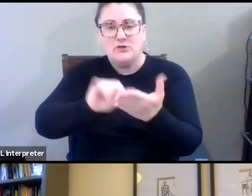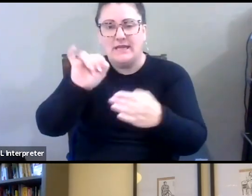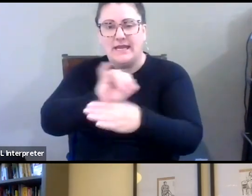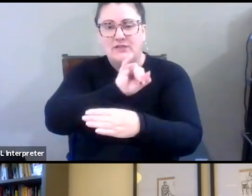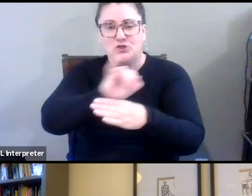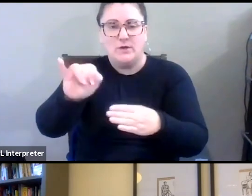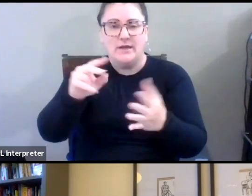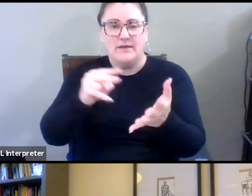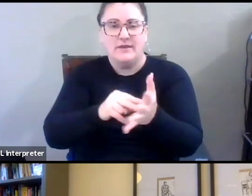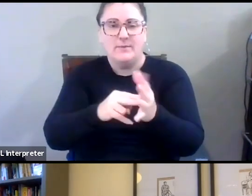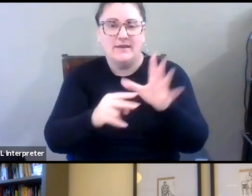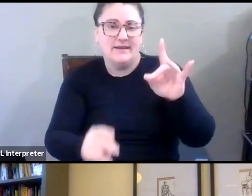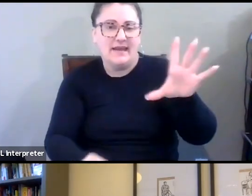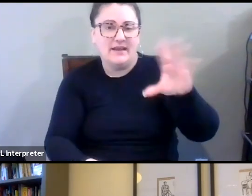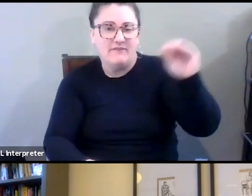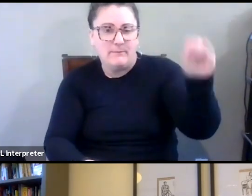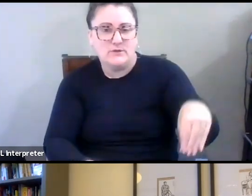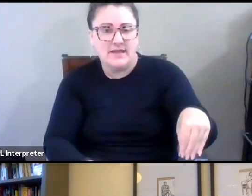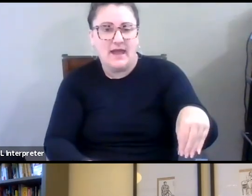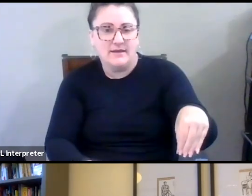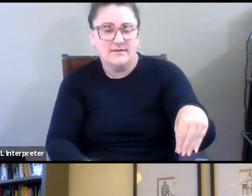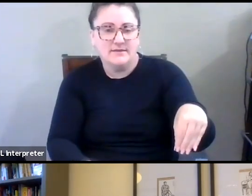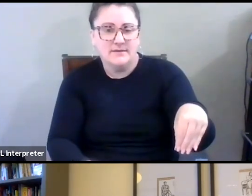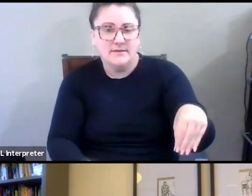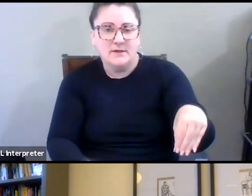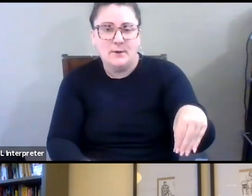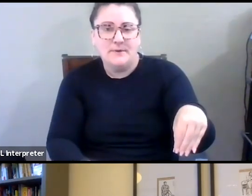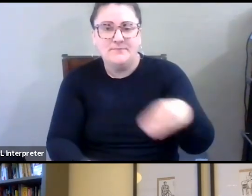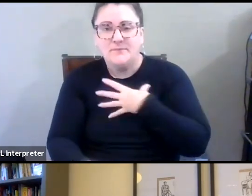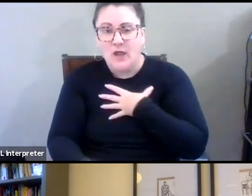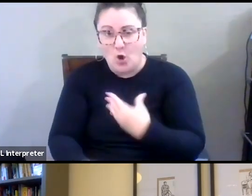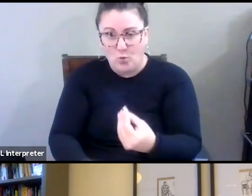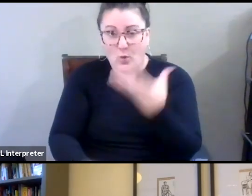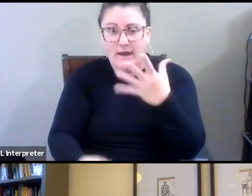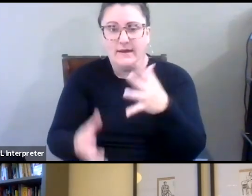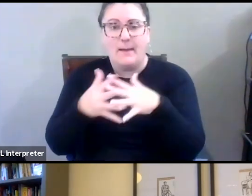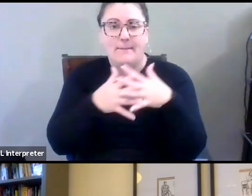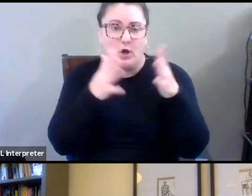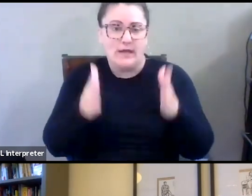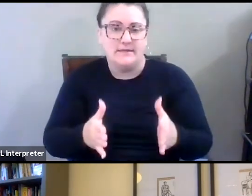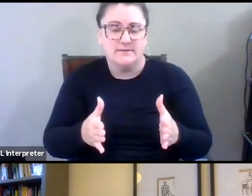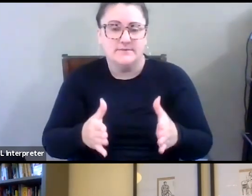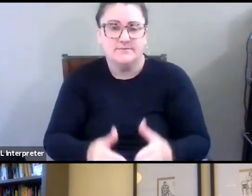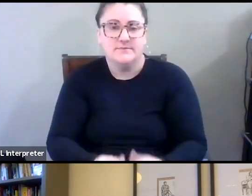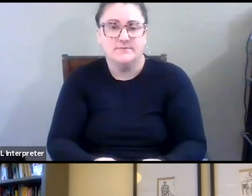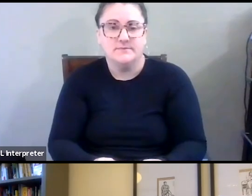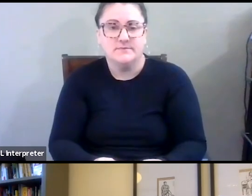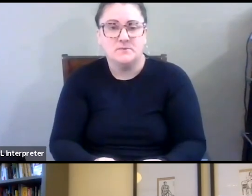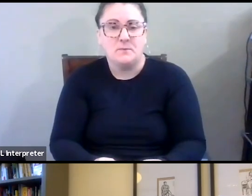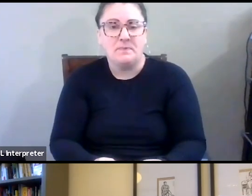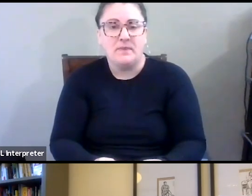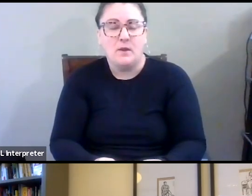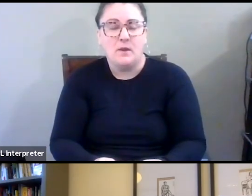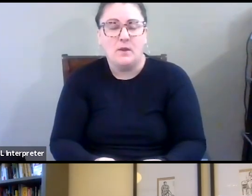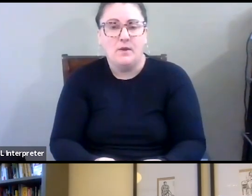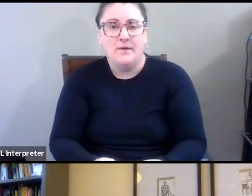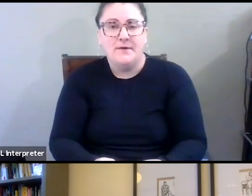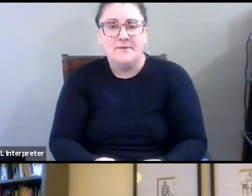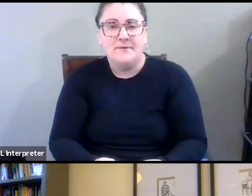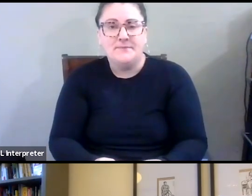over 85% usually white Americans. When we kind of have